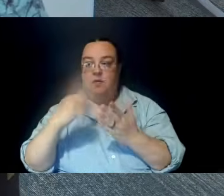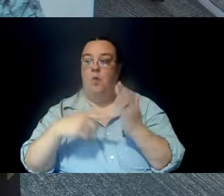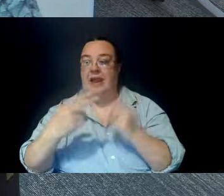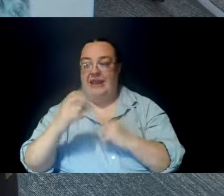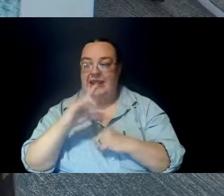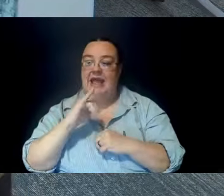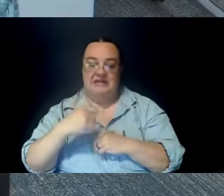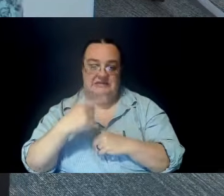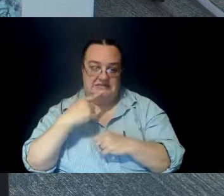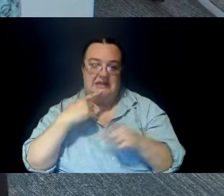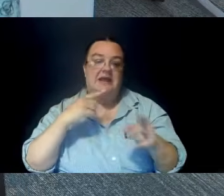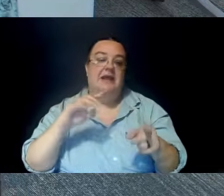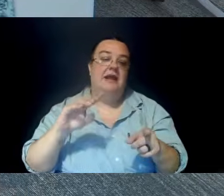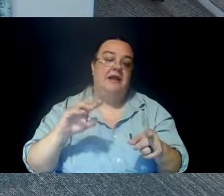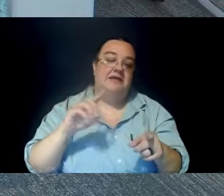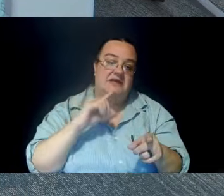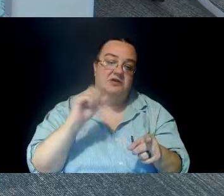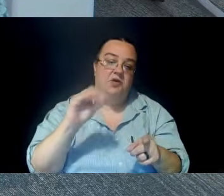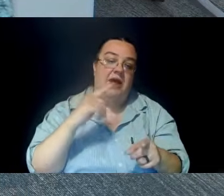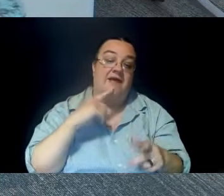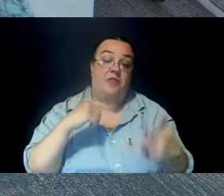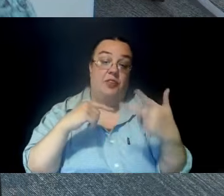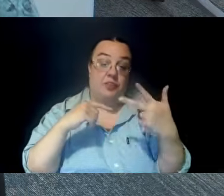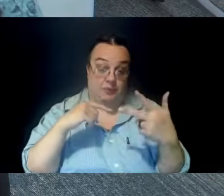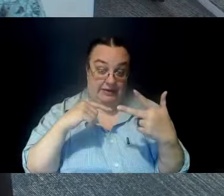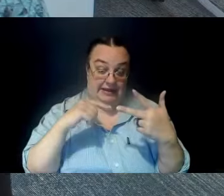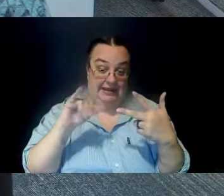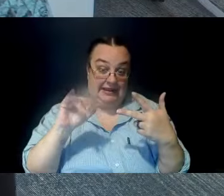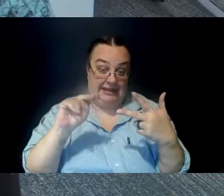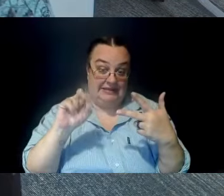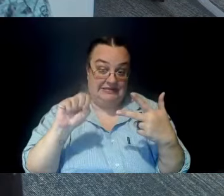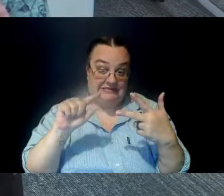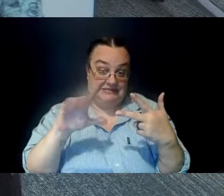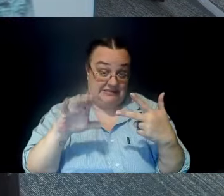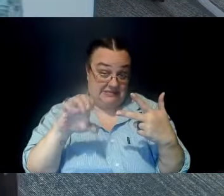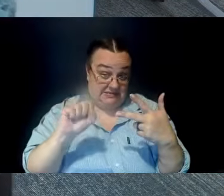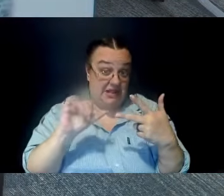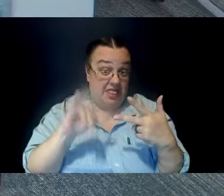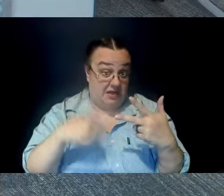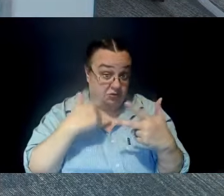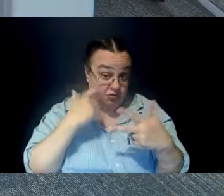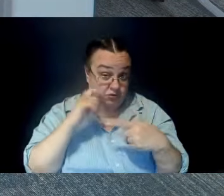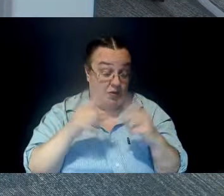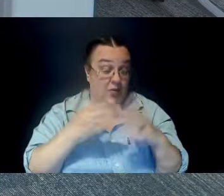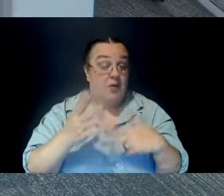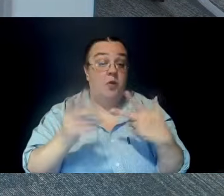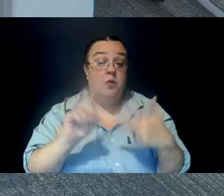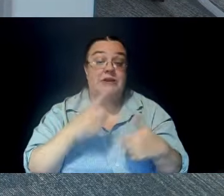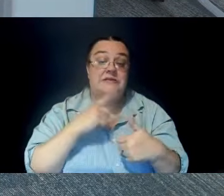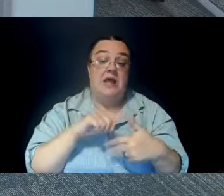are 3 instances, as I just went through, 3 instances where it says